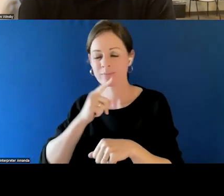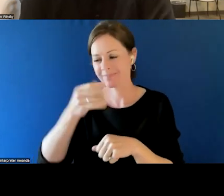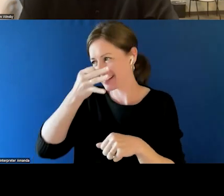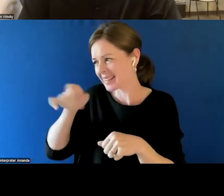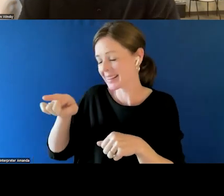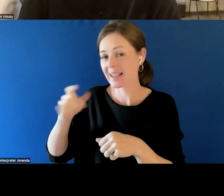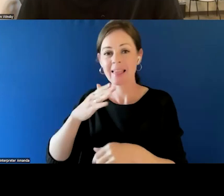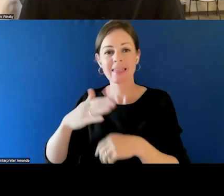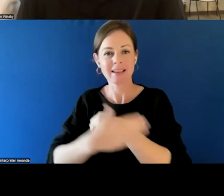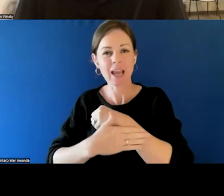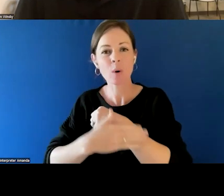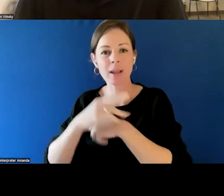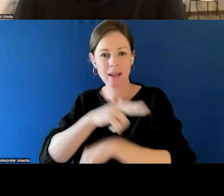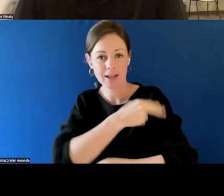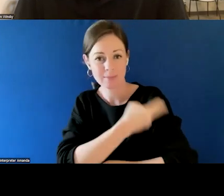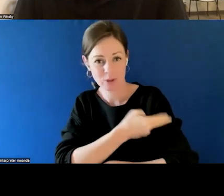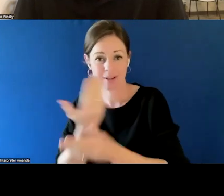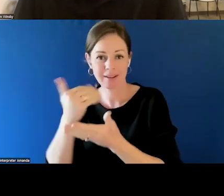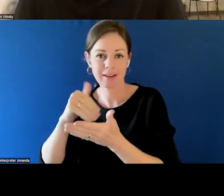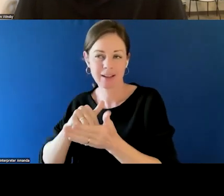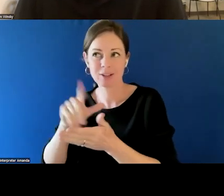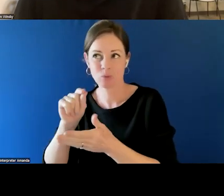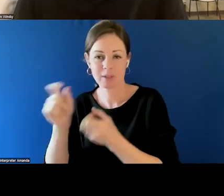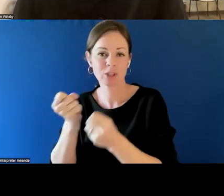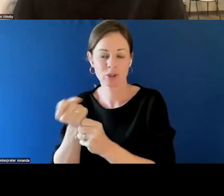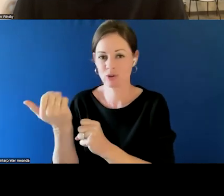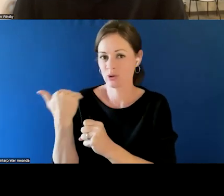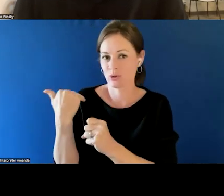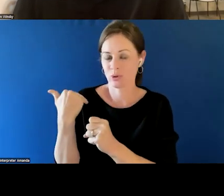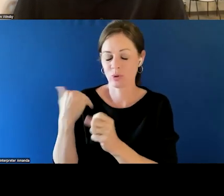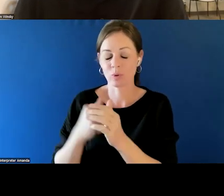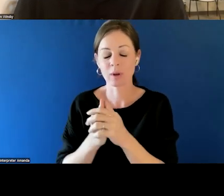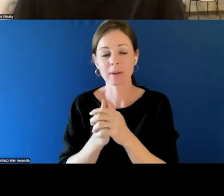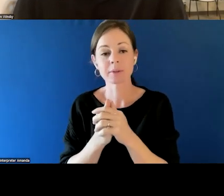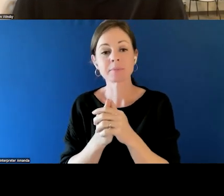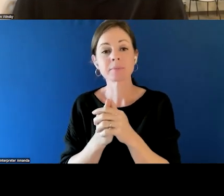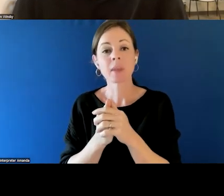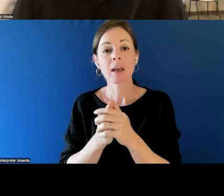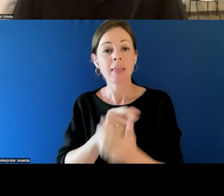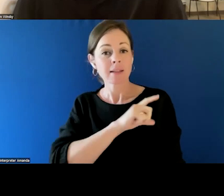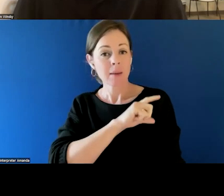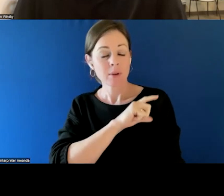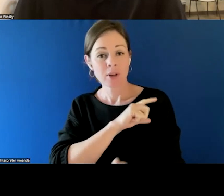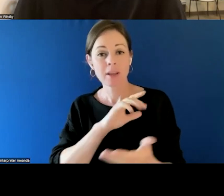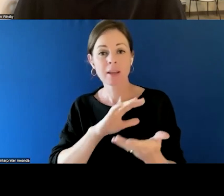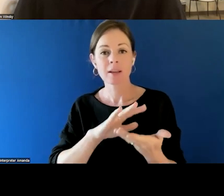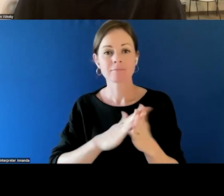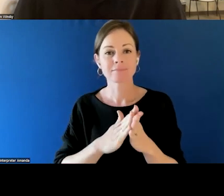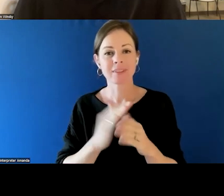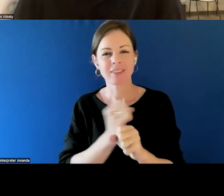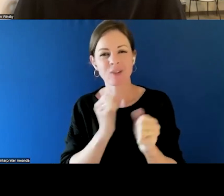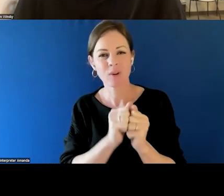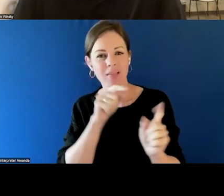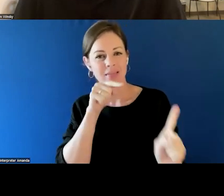hospital here. And again, this is almost 20 years ago now. And the deputy ended up getting into a scuffle with the person in